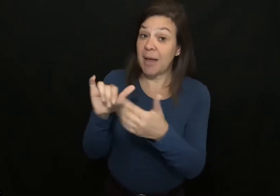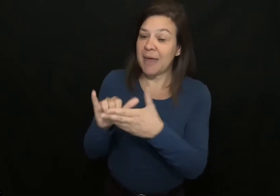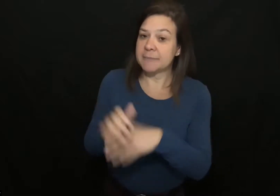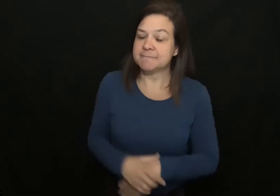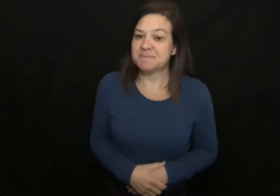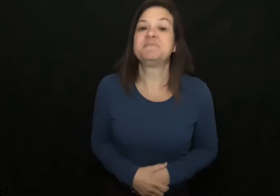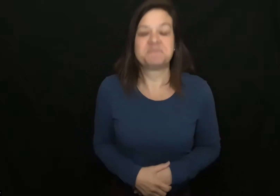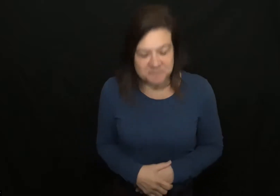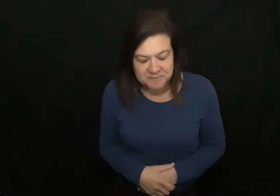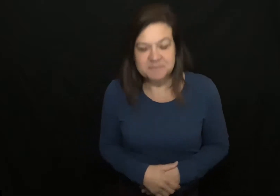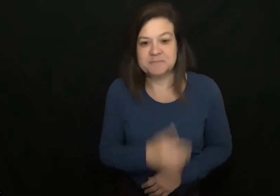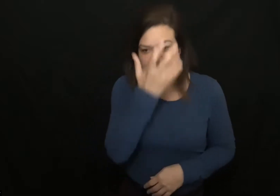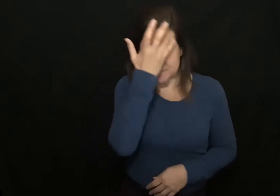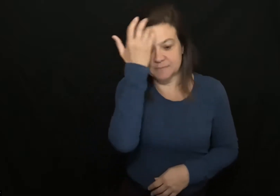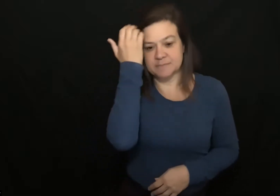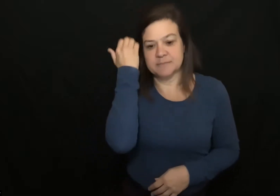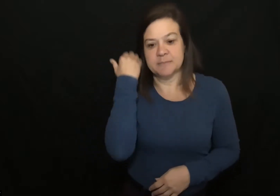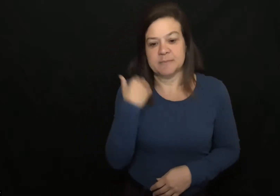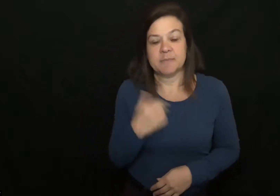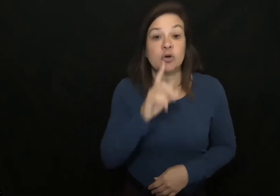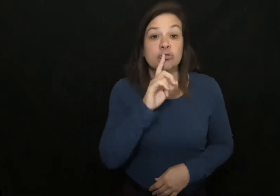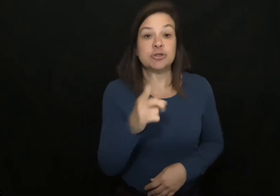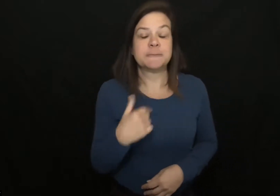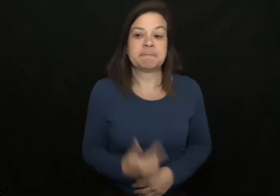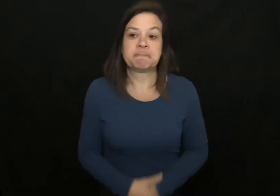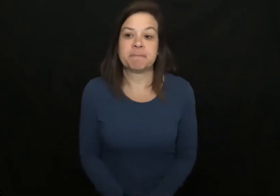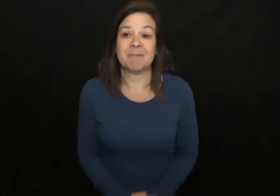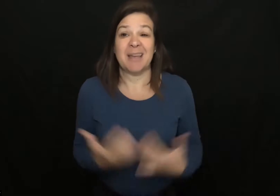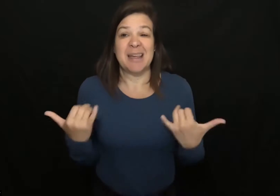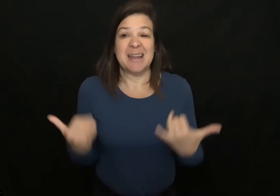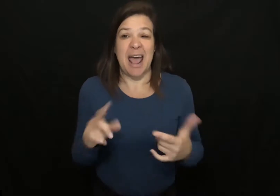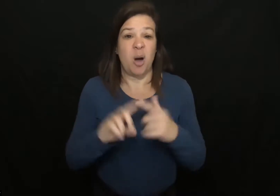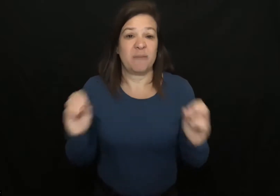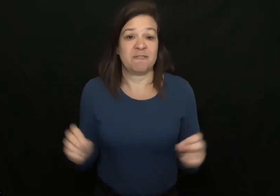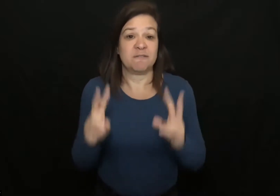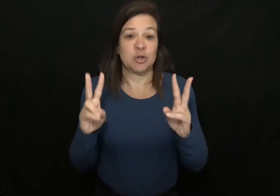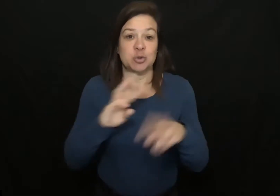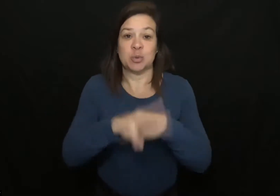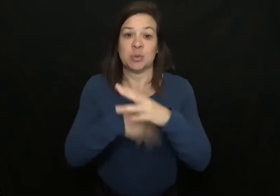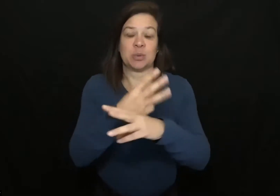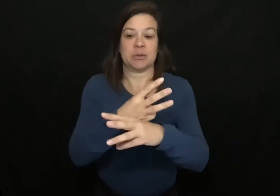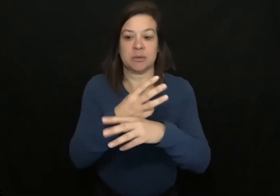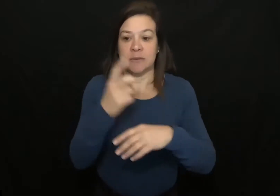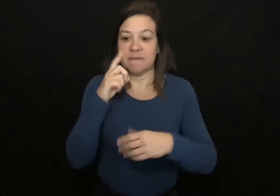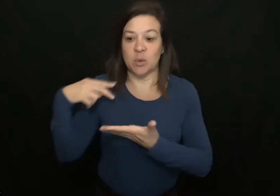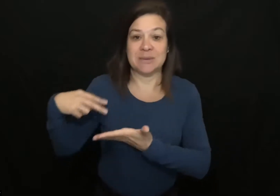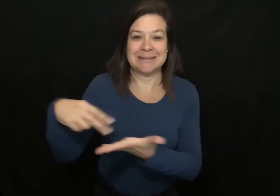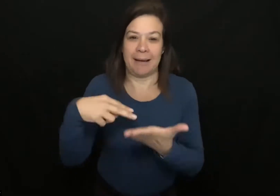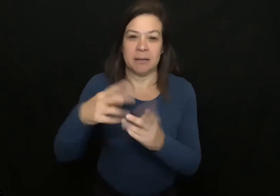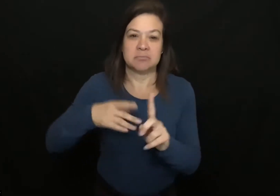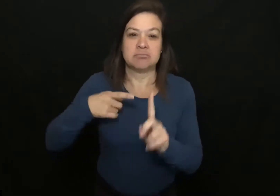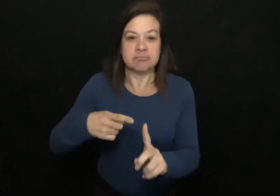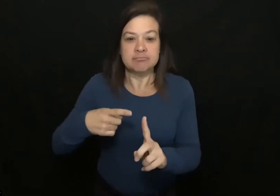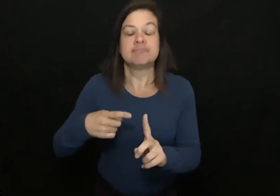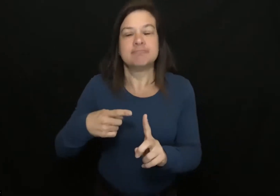Sure. You know, of course, in this virtual environment, for dance in particular, it